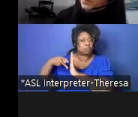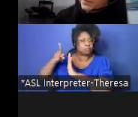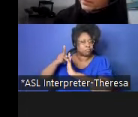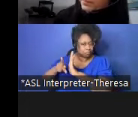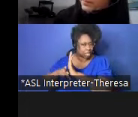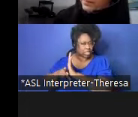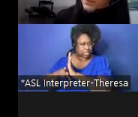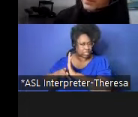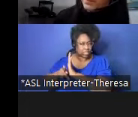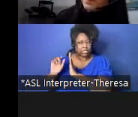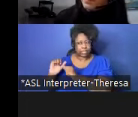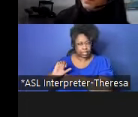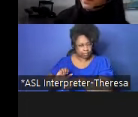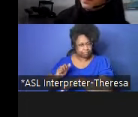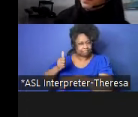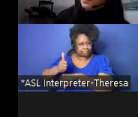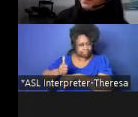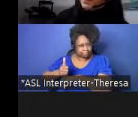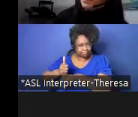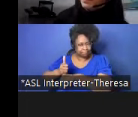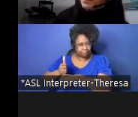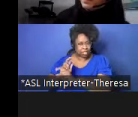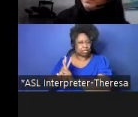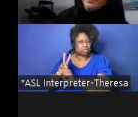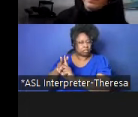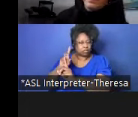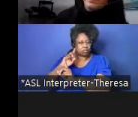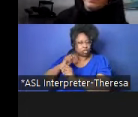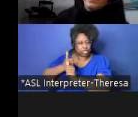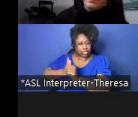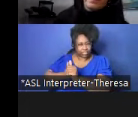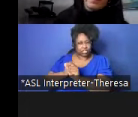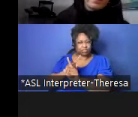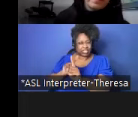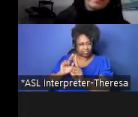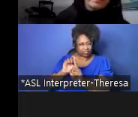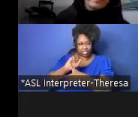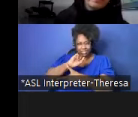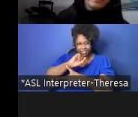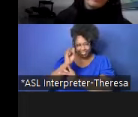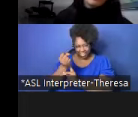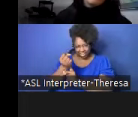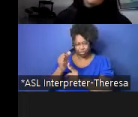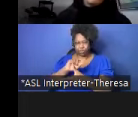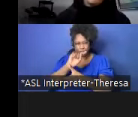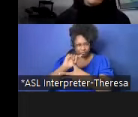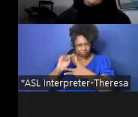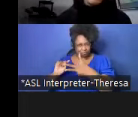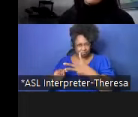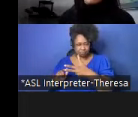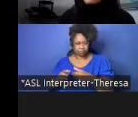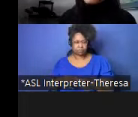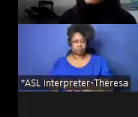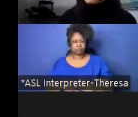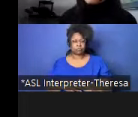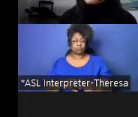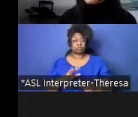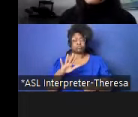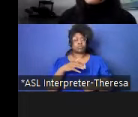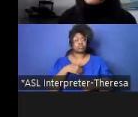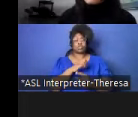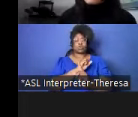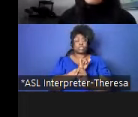that can be implemented for each of the different scenarios. We structured our